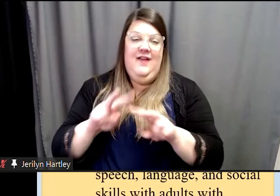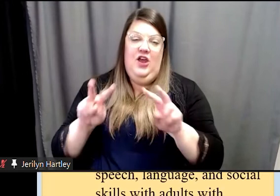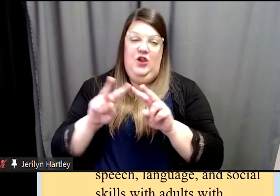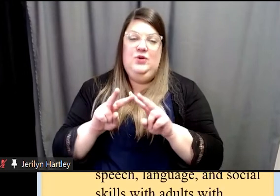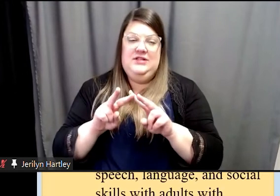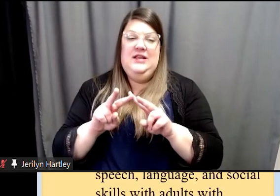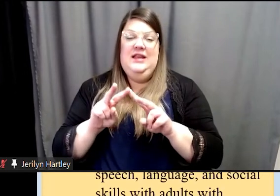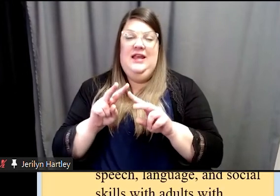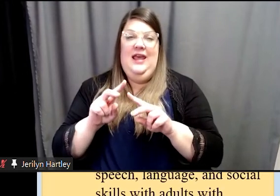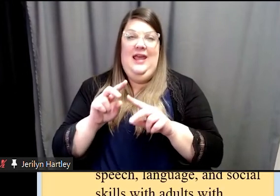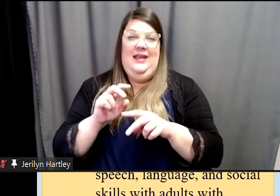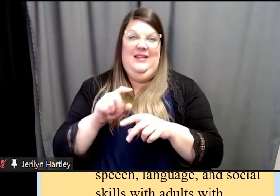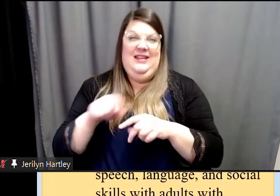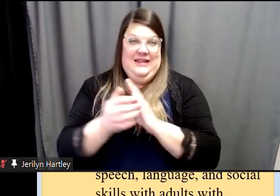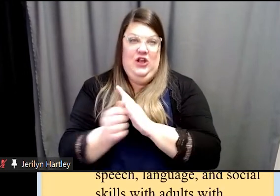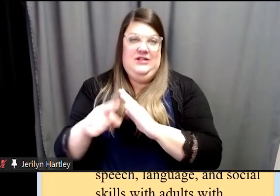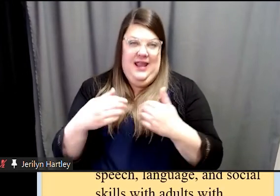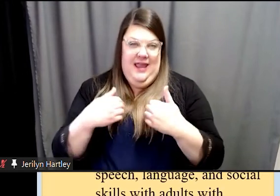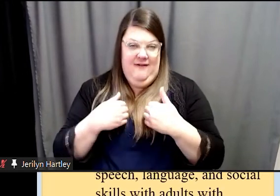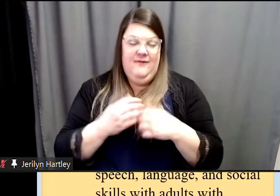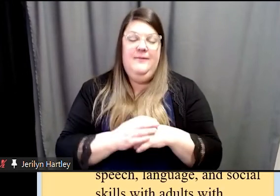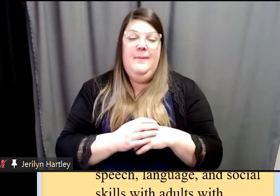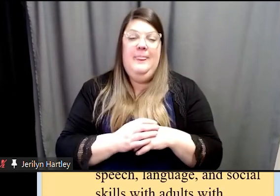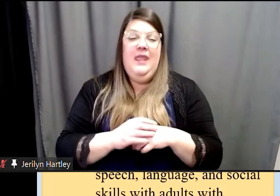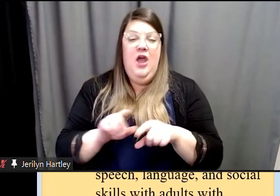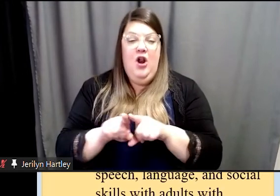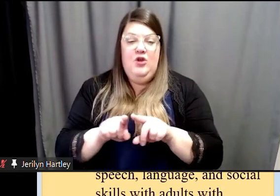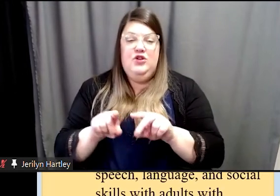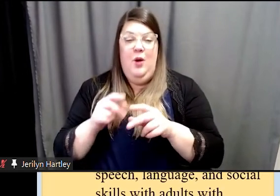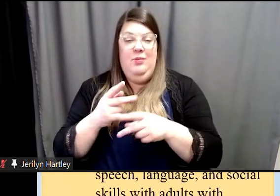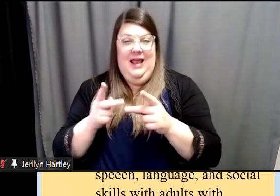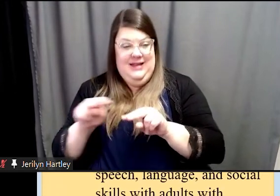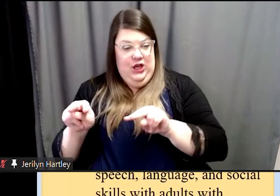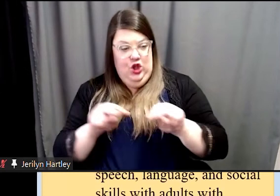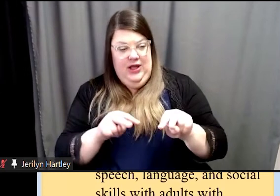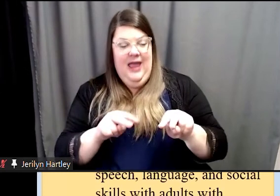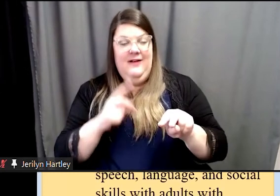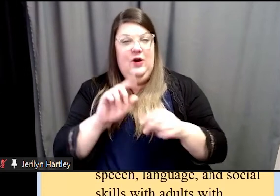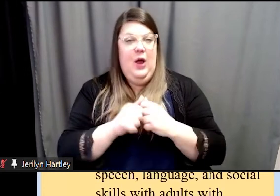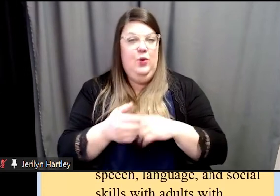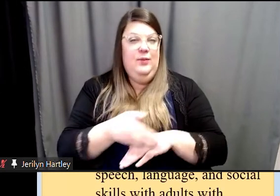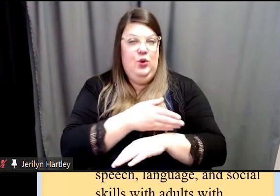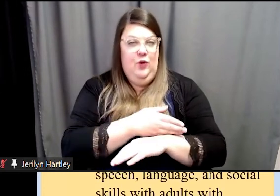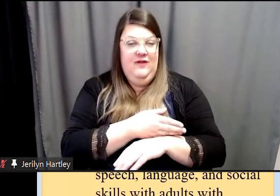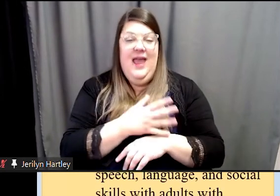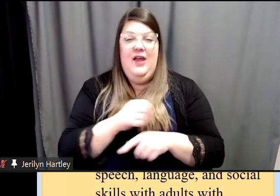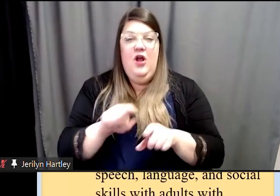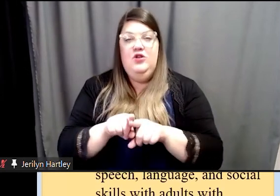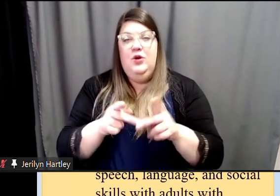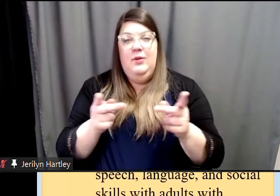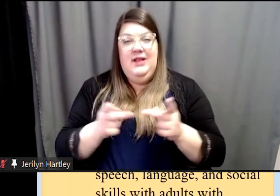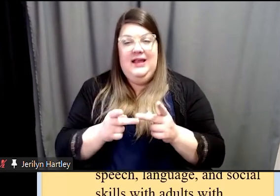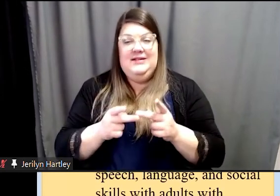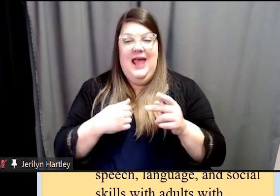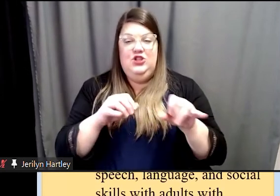it can be a place to refer back to for recommendations of how to improve. And it can also be a place that has universal